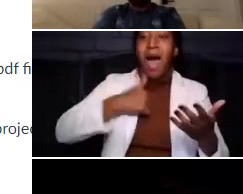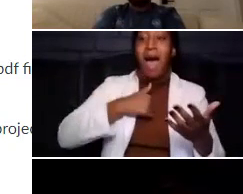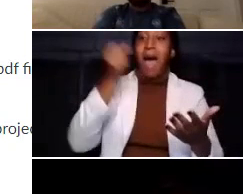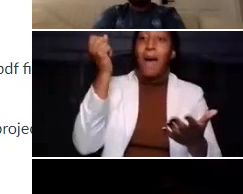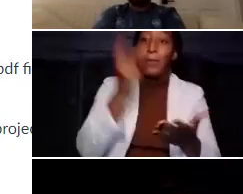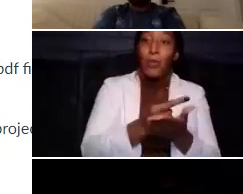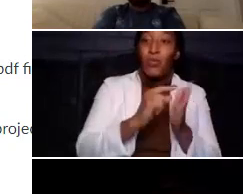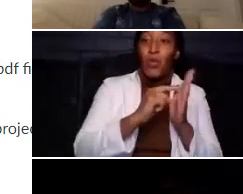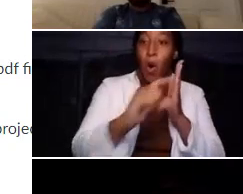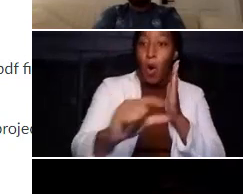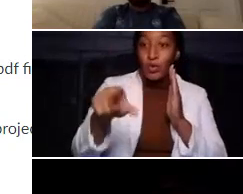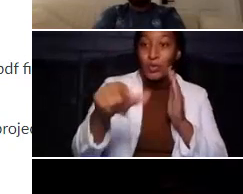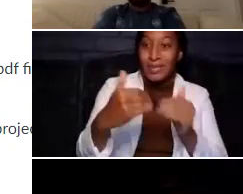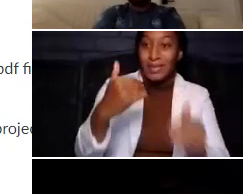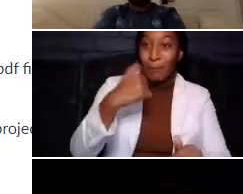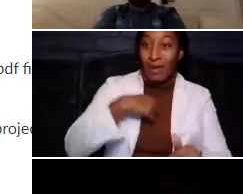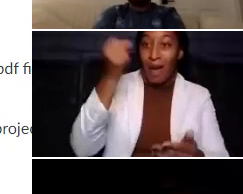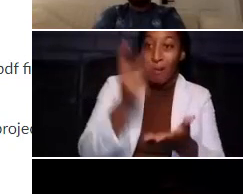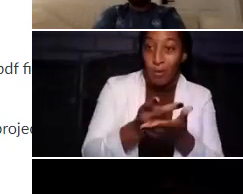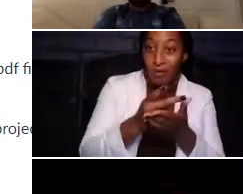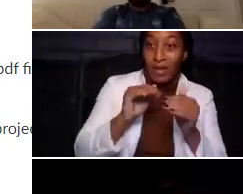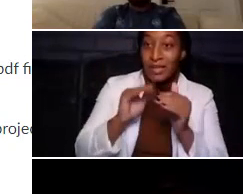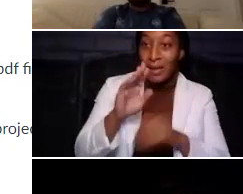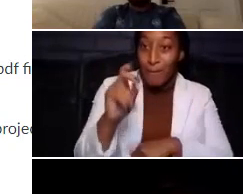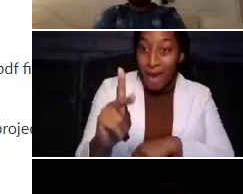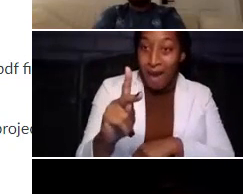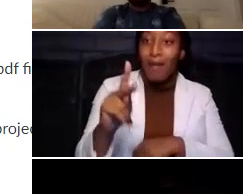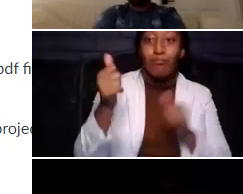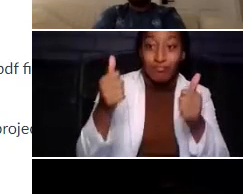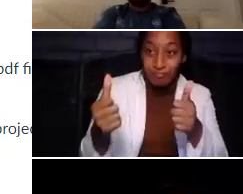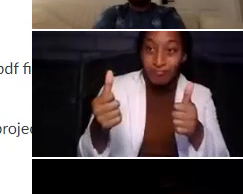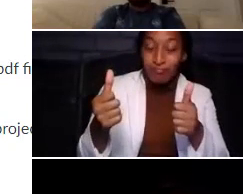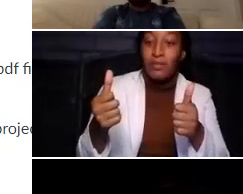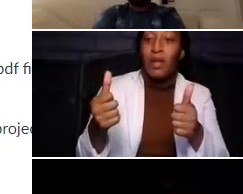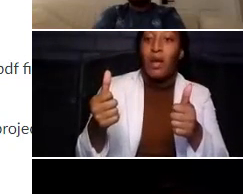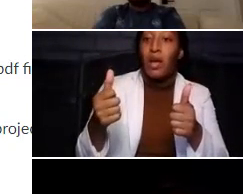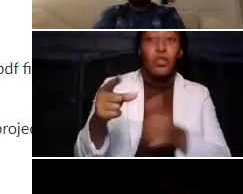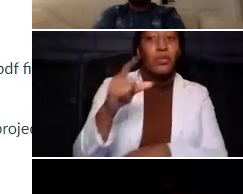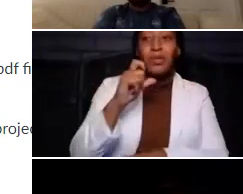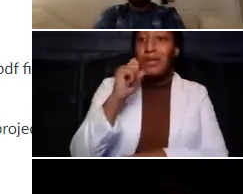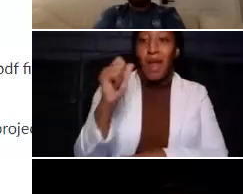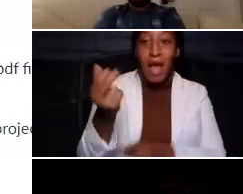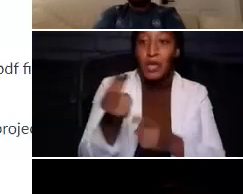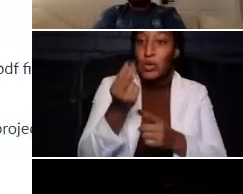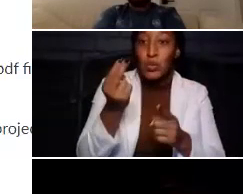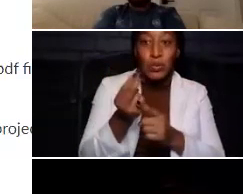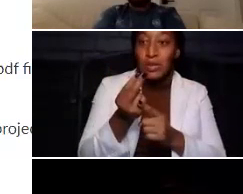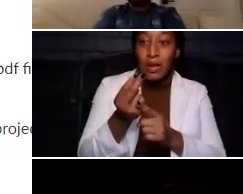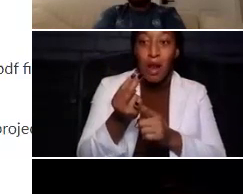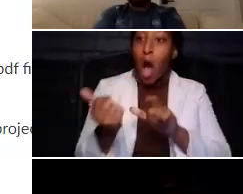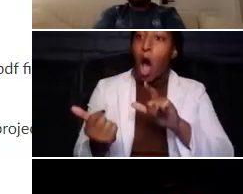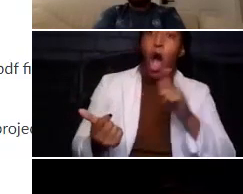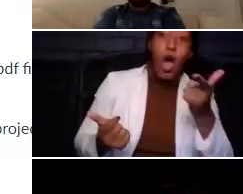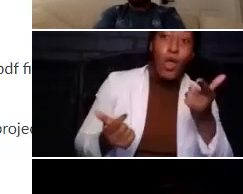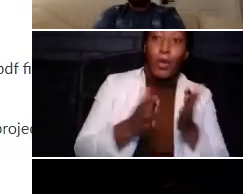other sources for this summary. You should not be using books, other websites,